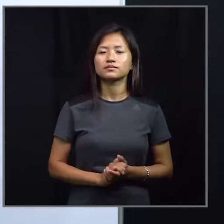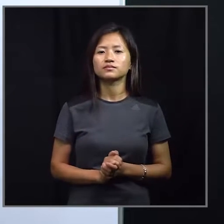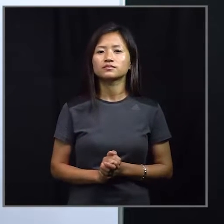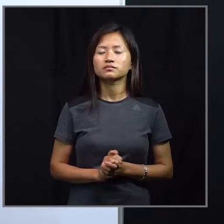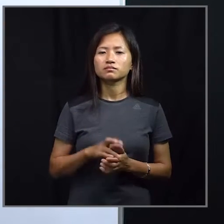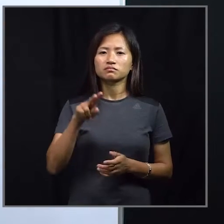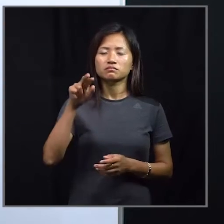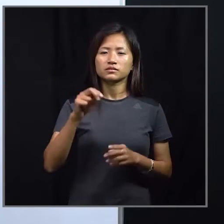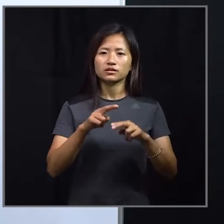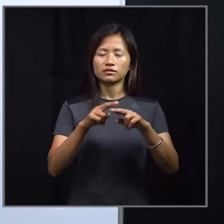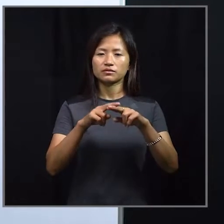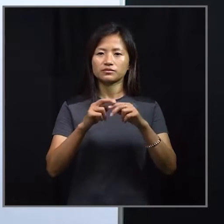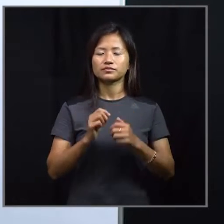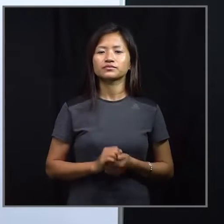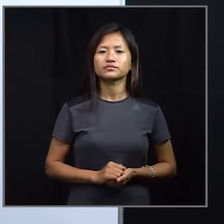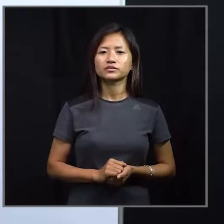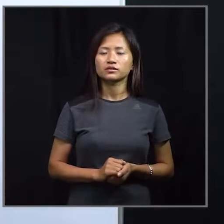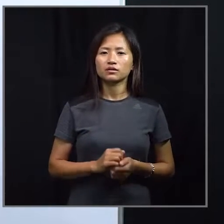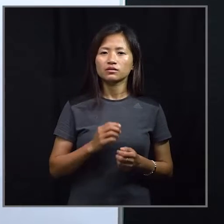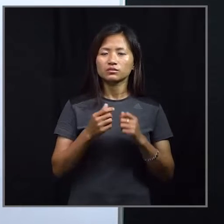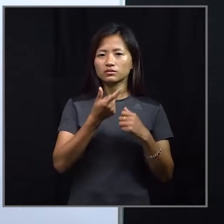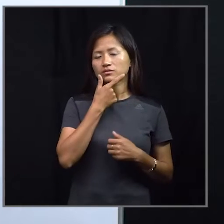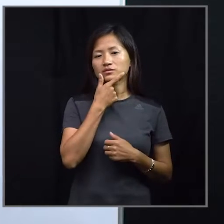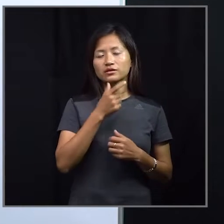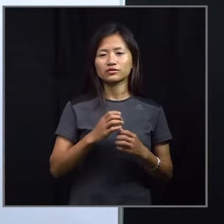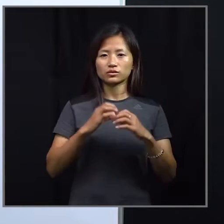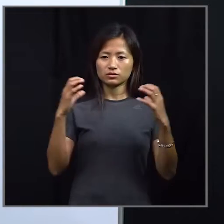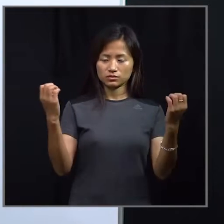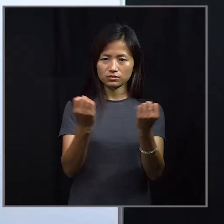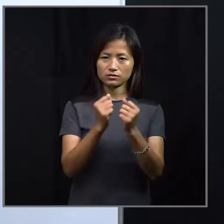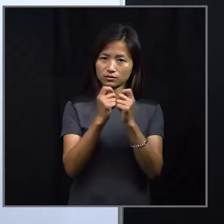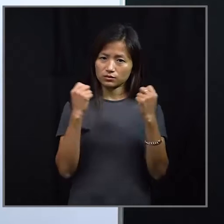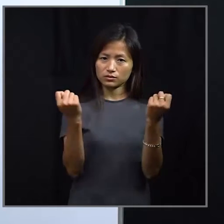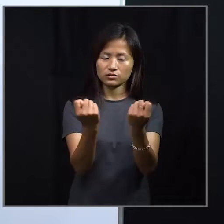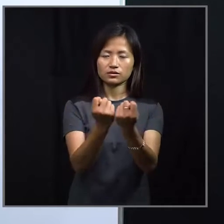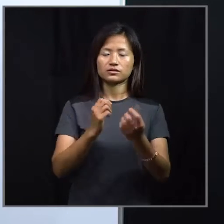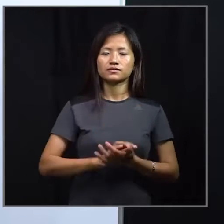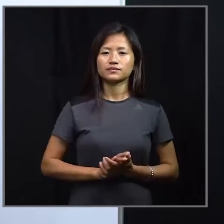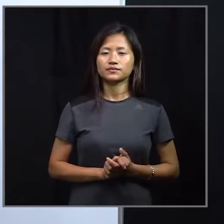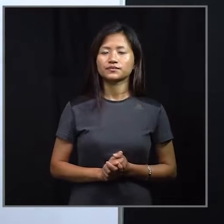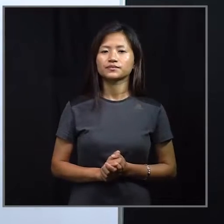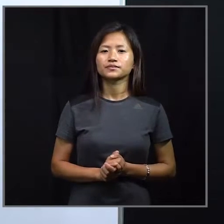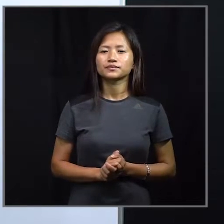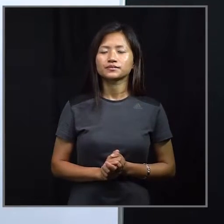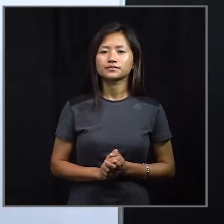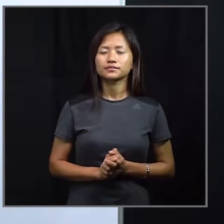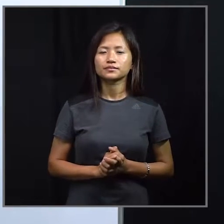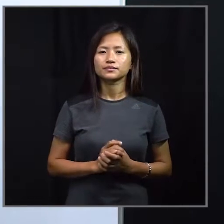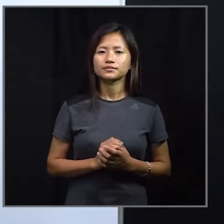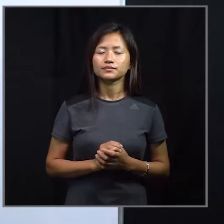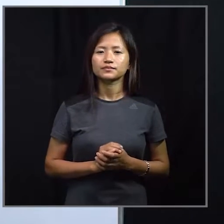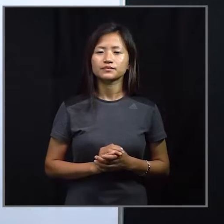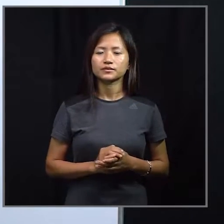of production, you will be a laughingstock in the society. So don't do that. Understood? What is factors of production?